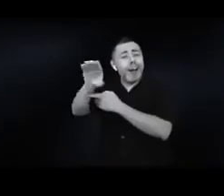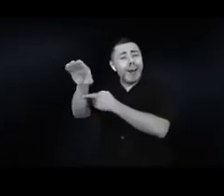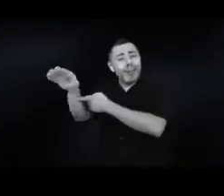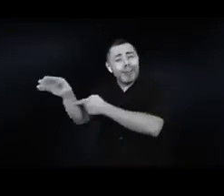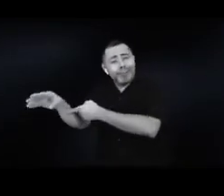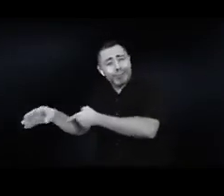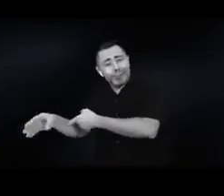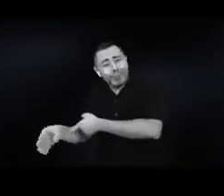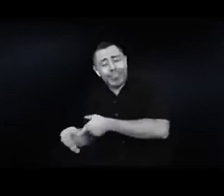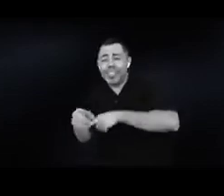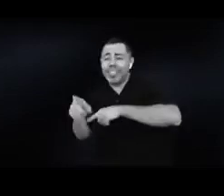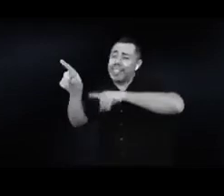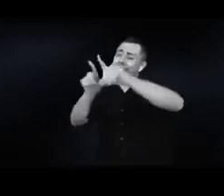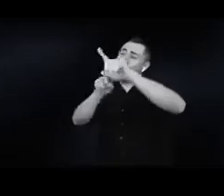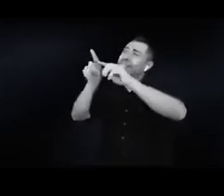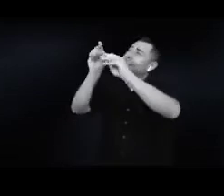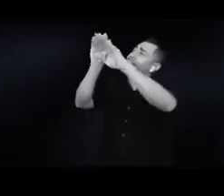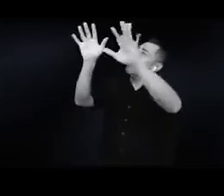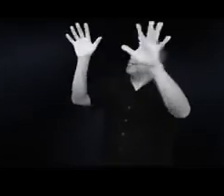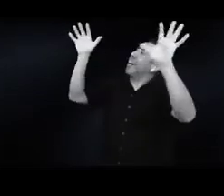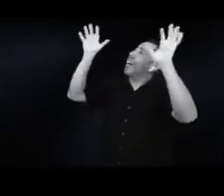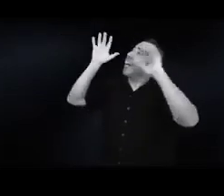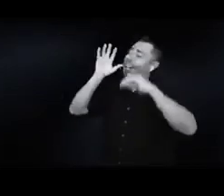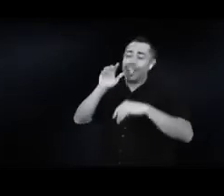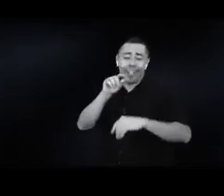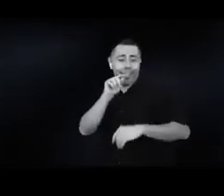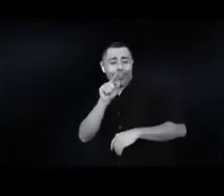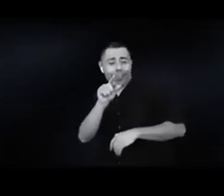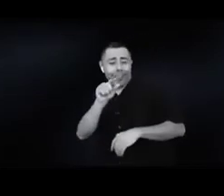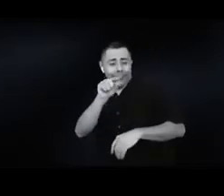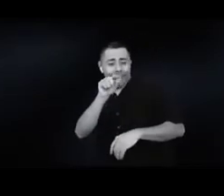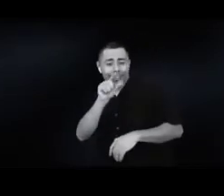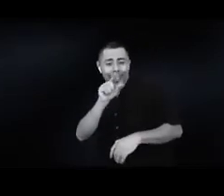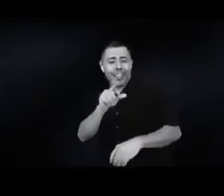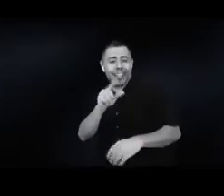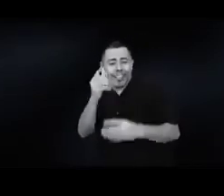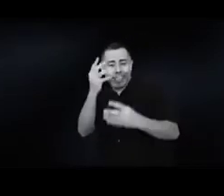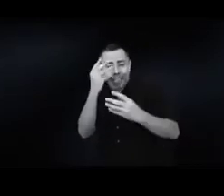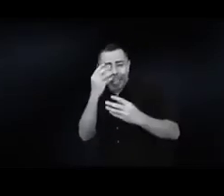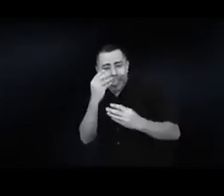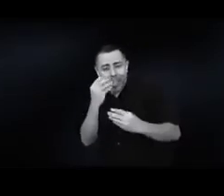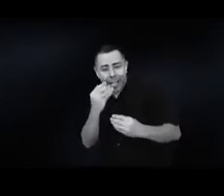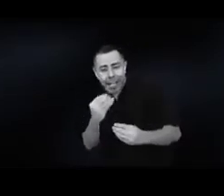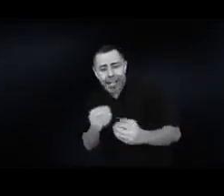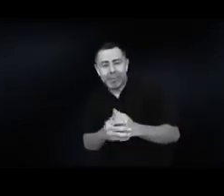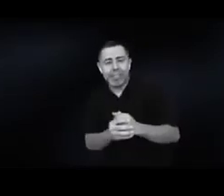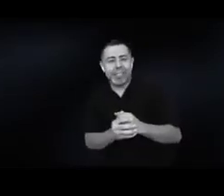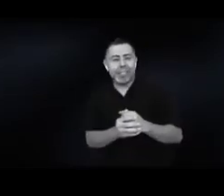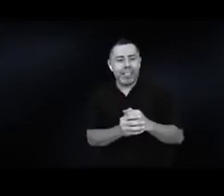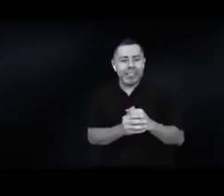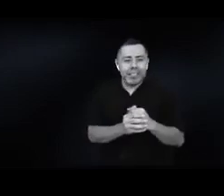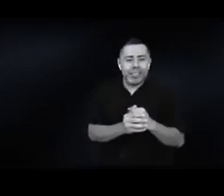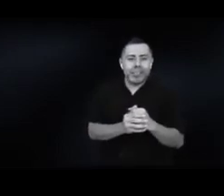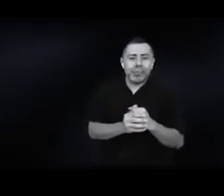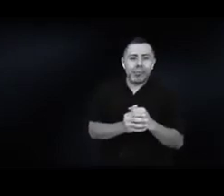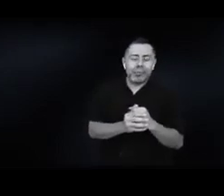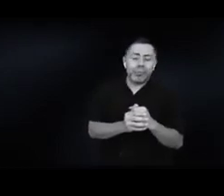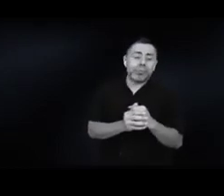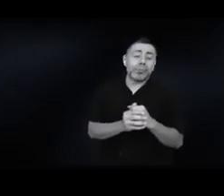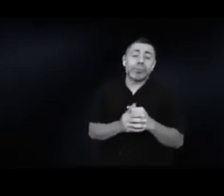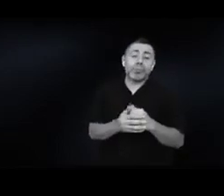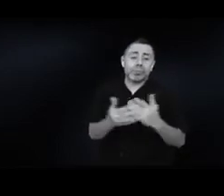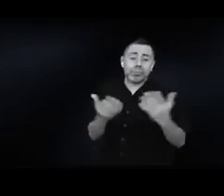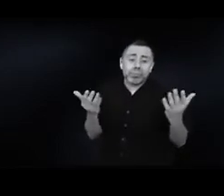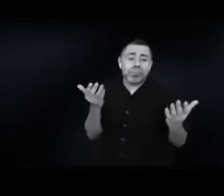a prayer to share your dreams. Though the tears they may